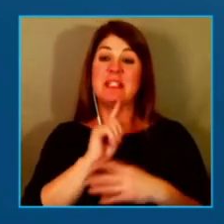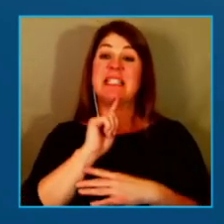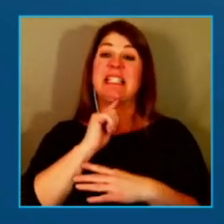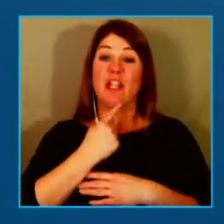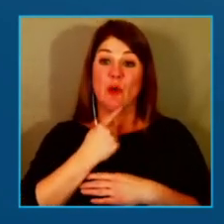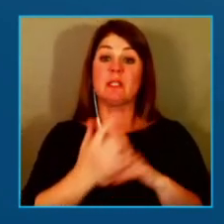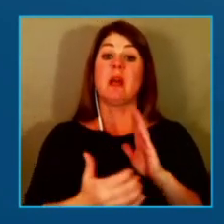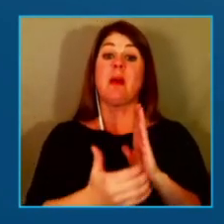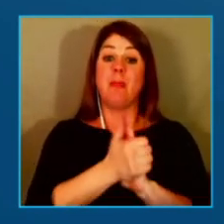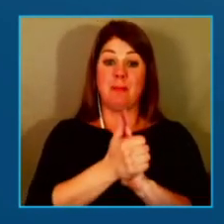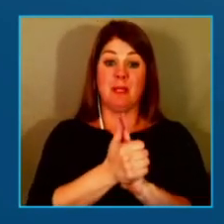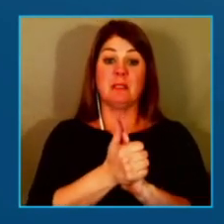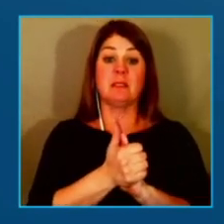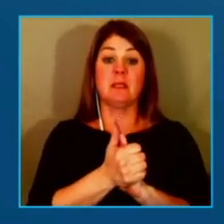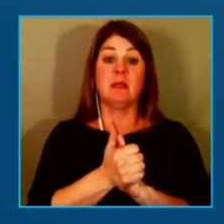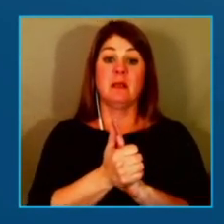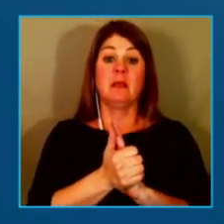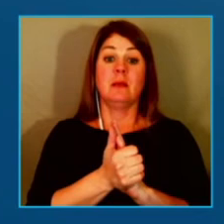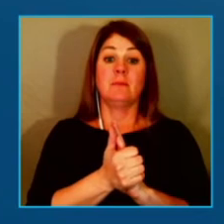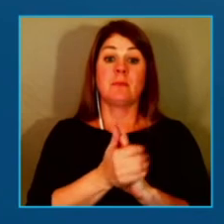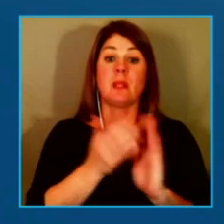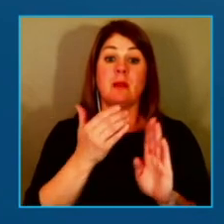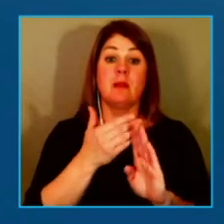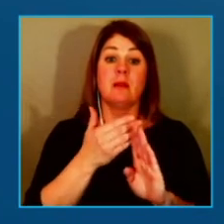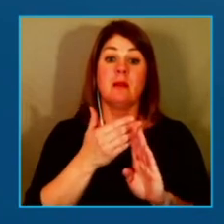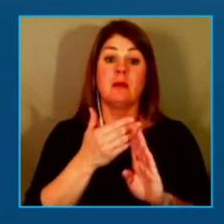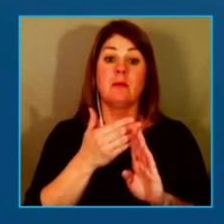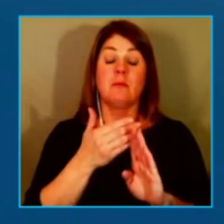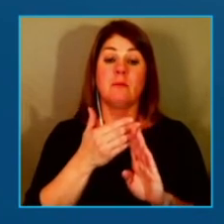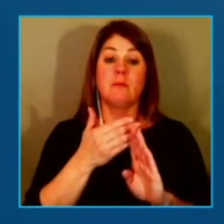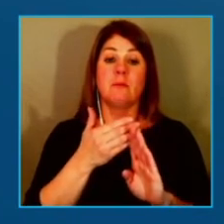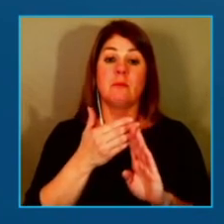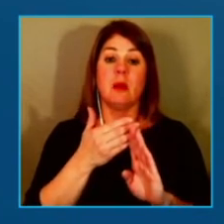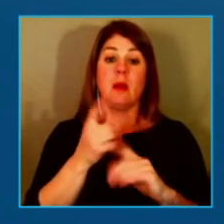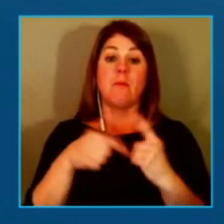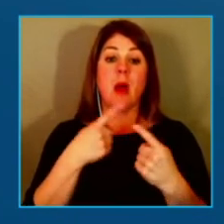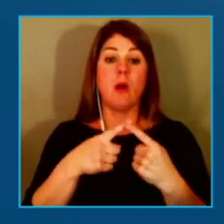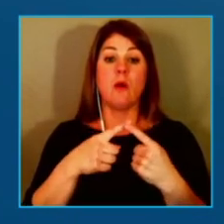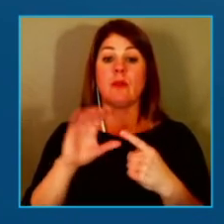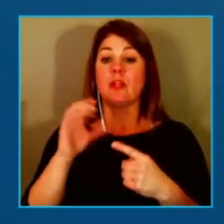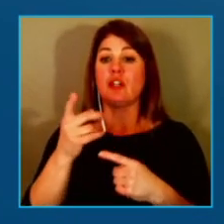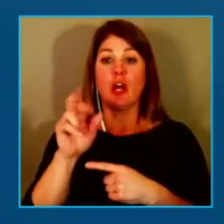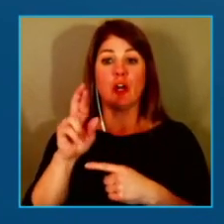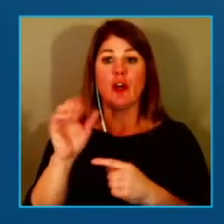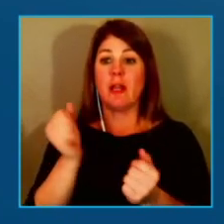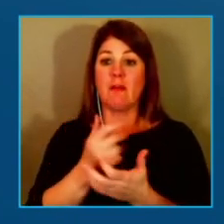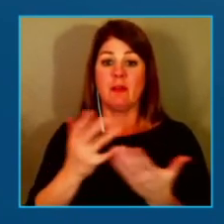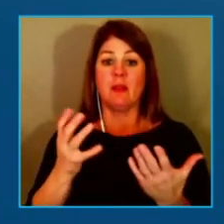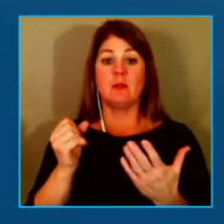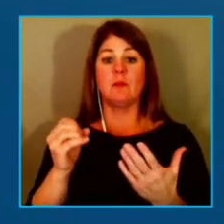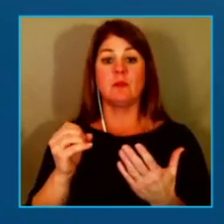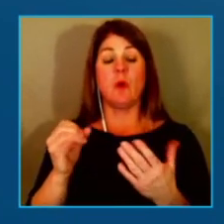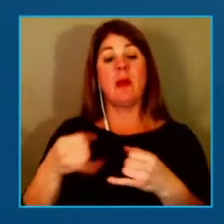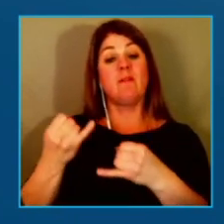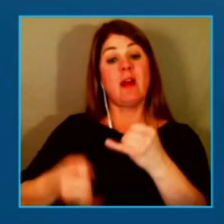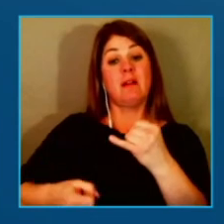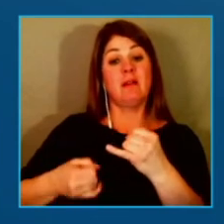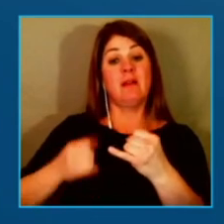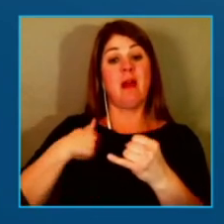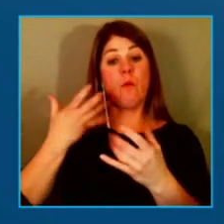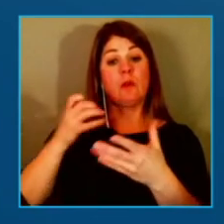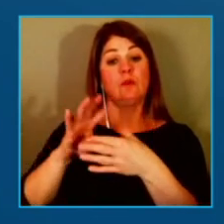going to meet the provisions of the charter and the bylaws. So, and then finally, I would say that